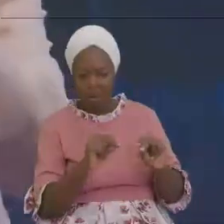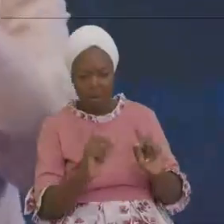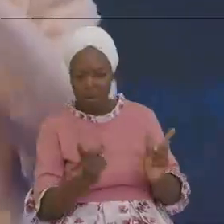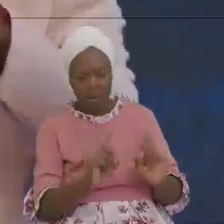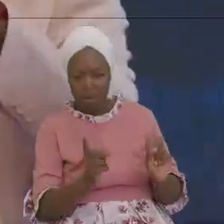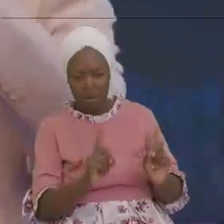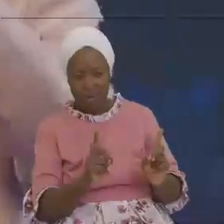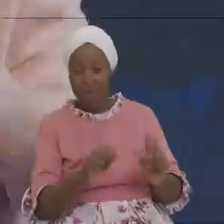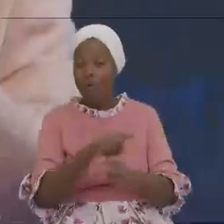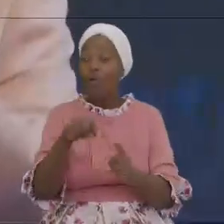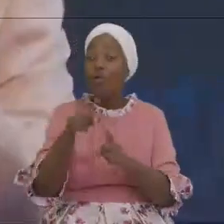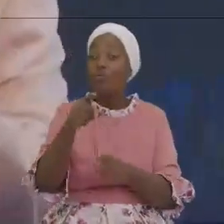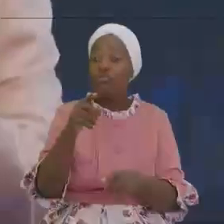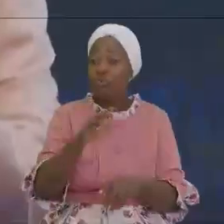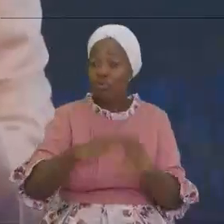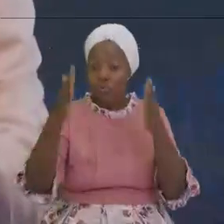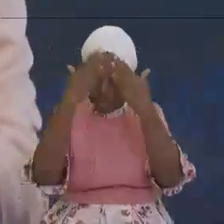When you know nothing,